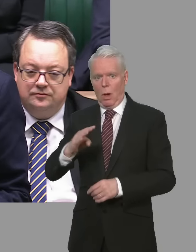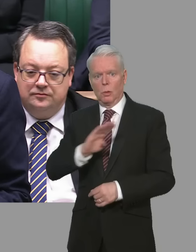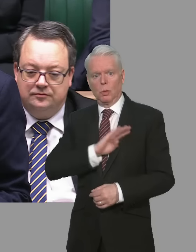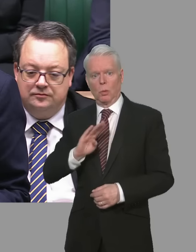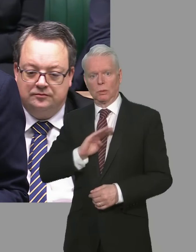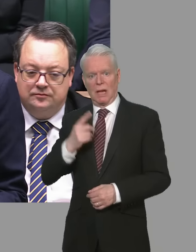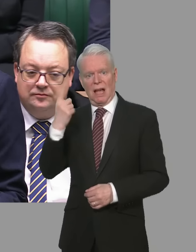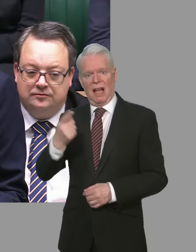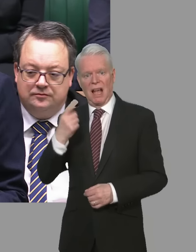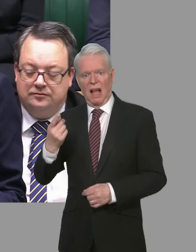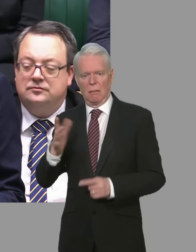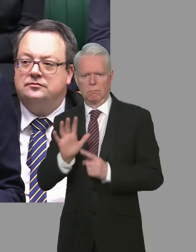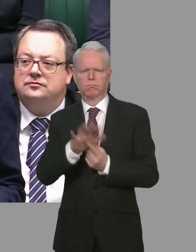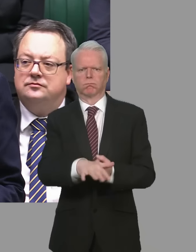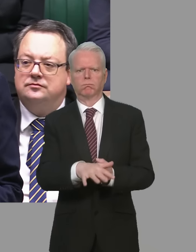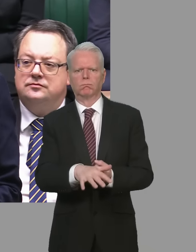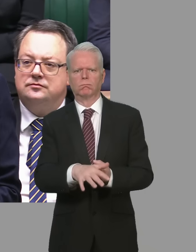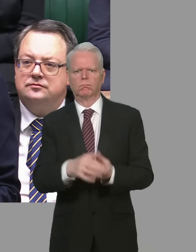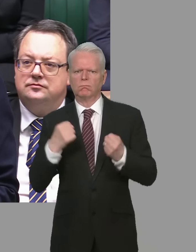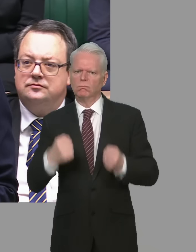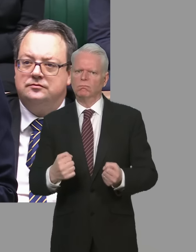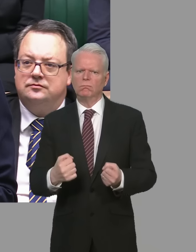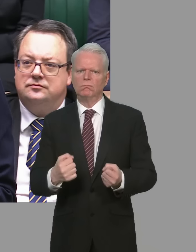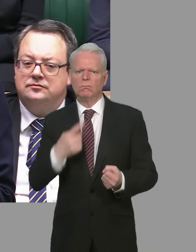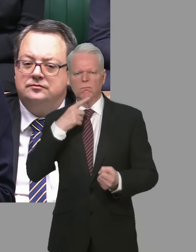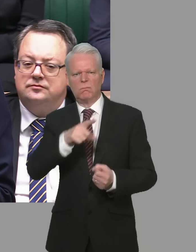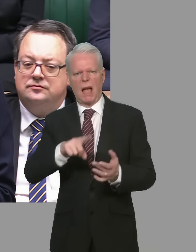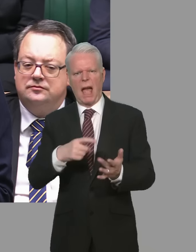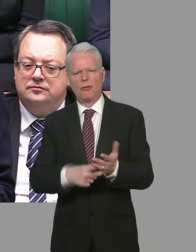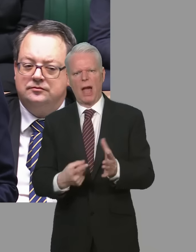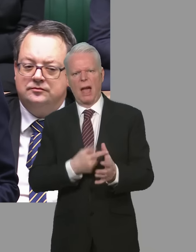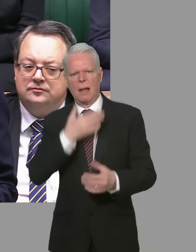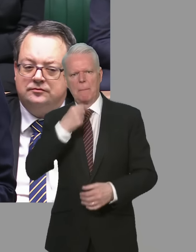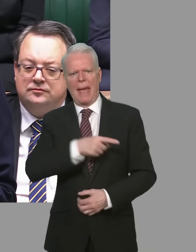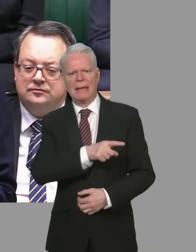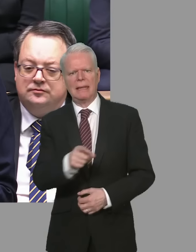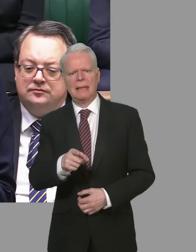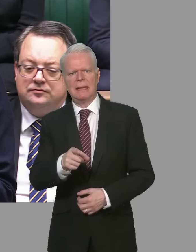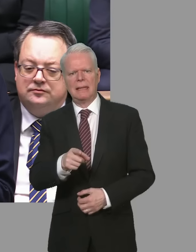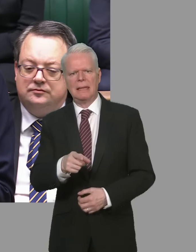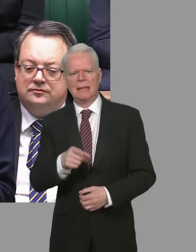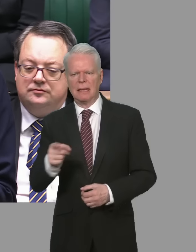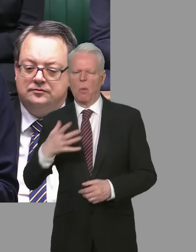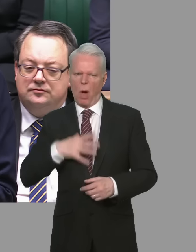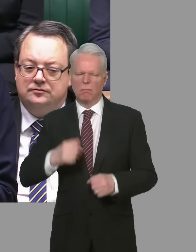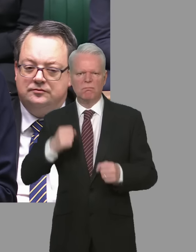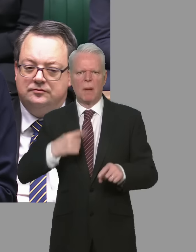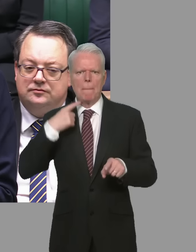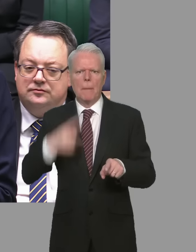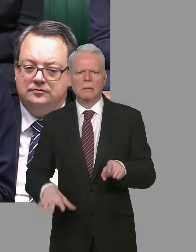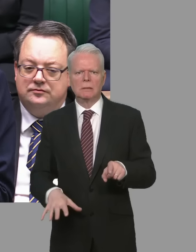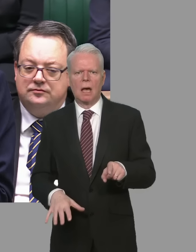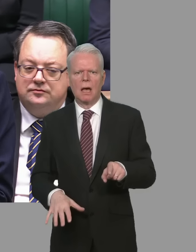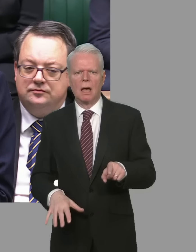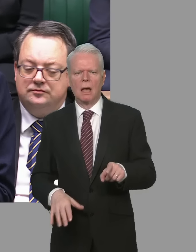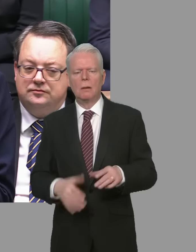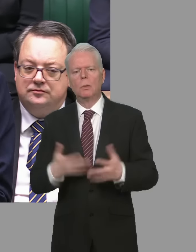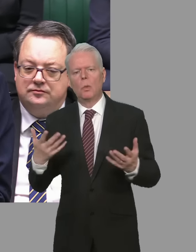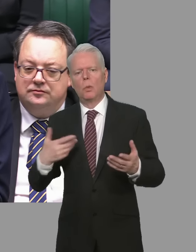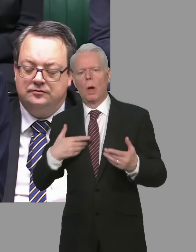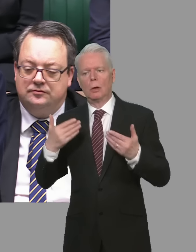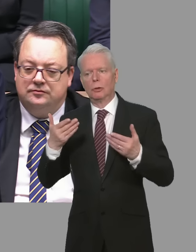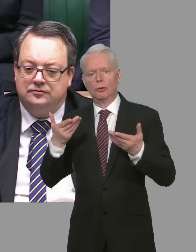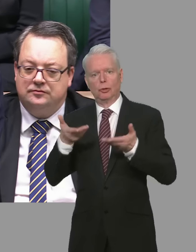judicial review was brought against these findings, but in October last year it was thrown out by the High Court in Belfast, with the